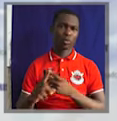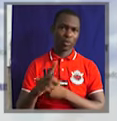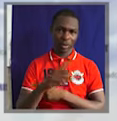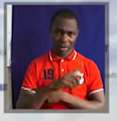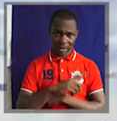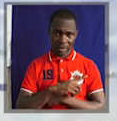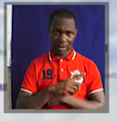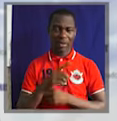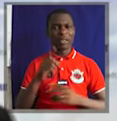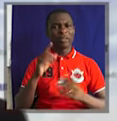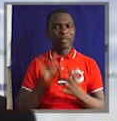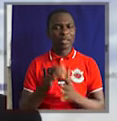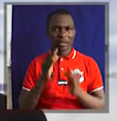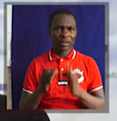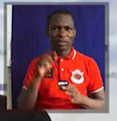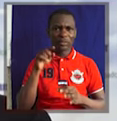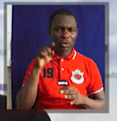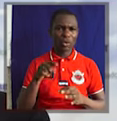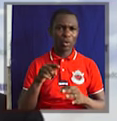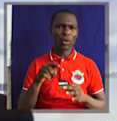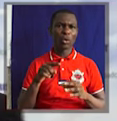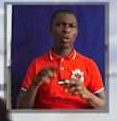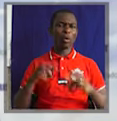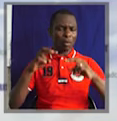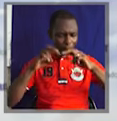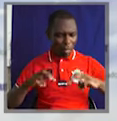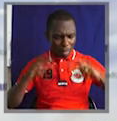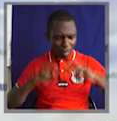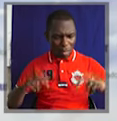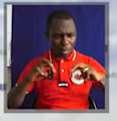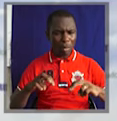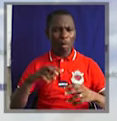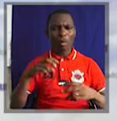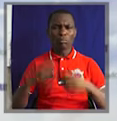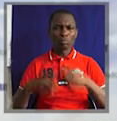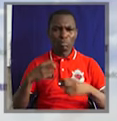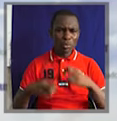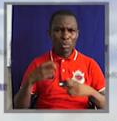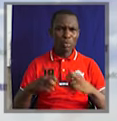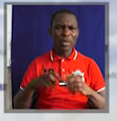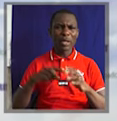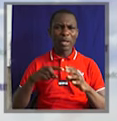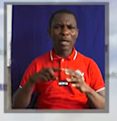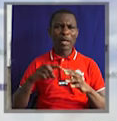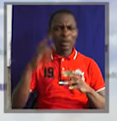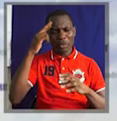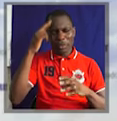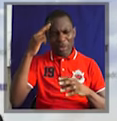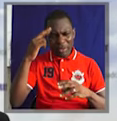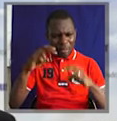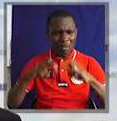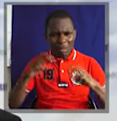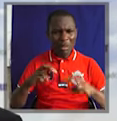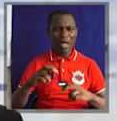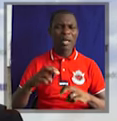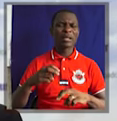yi a sɛ wotresi anaa wopɛ sɛ wohunu baabi a saa problems no ɛfiri a ɛbɛyɛ den ma wo paa